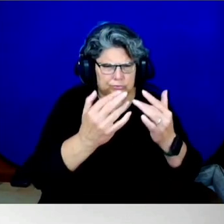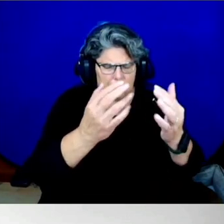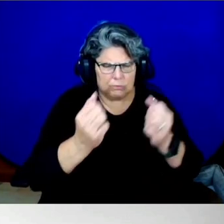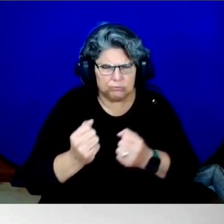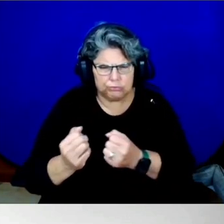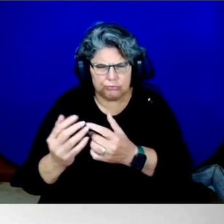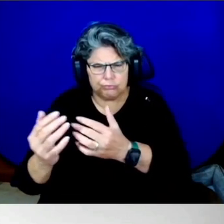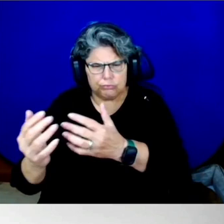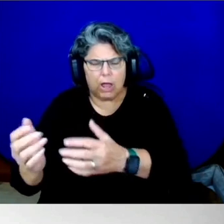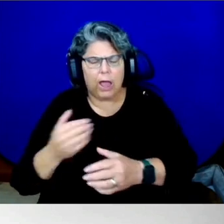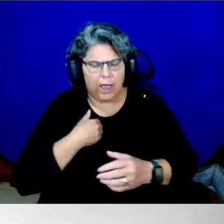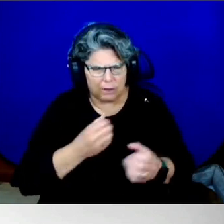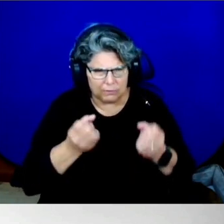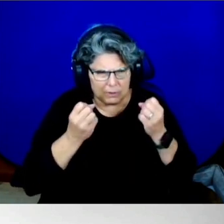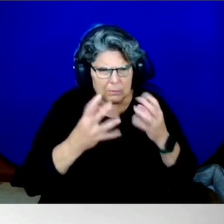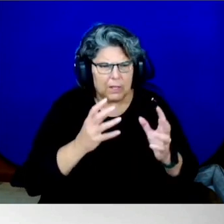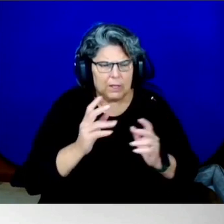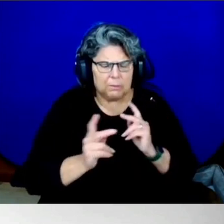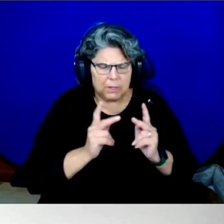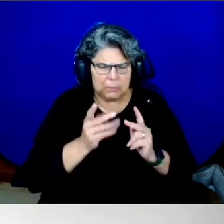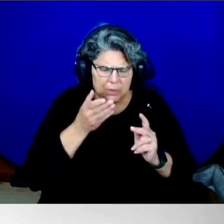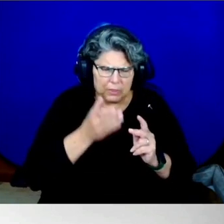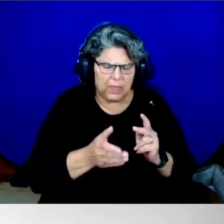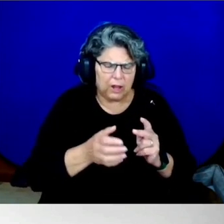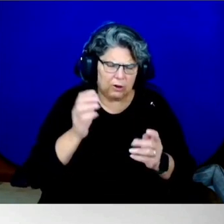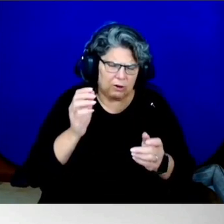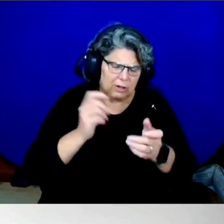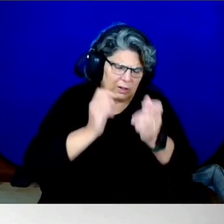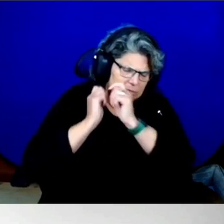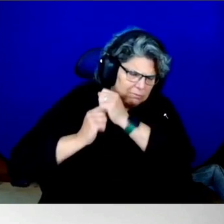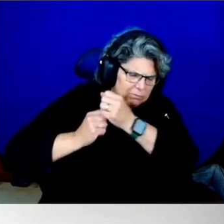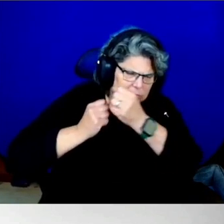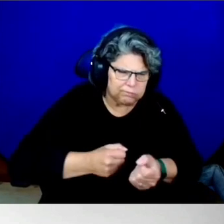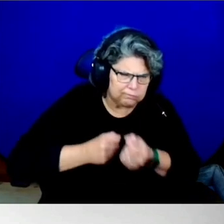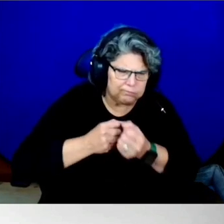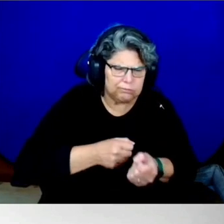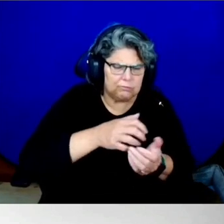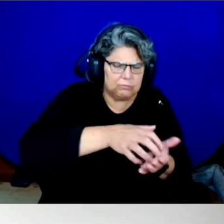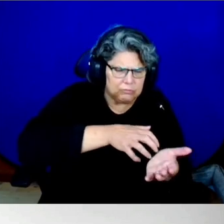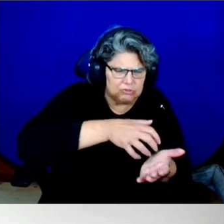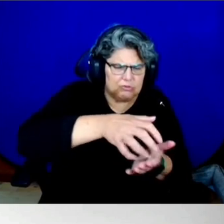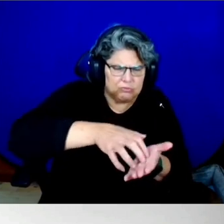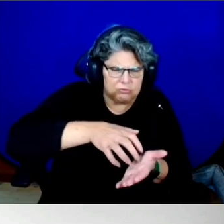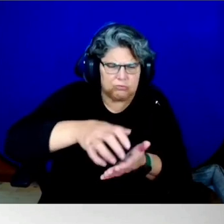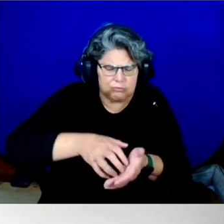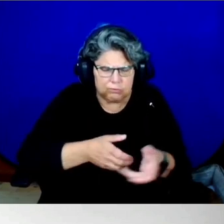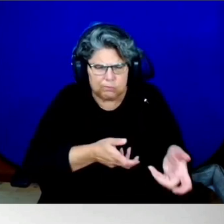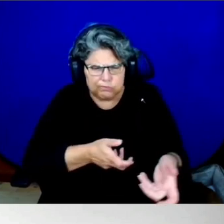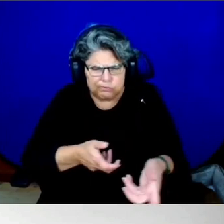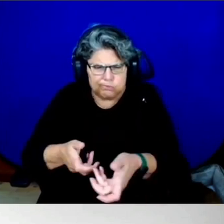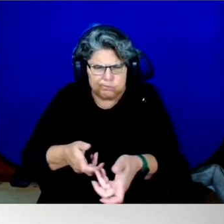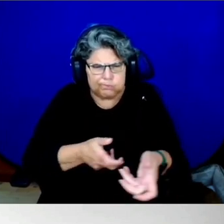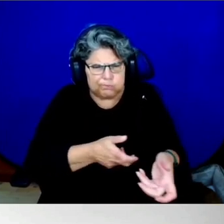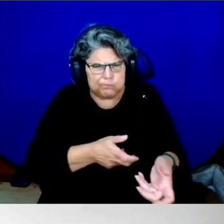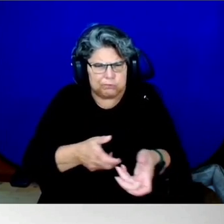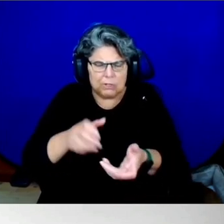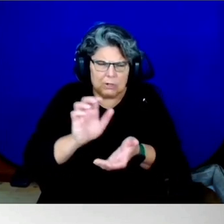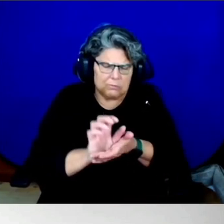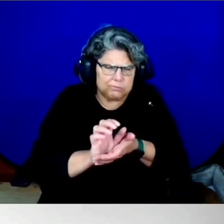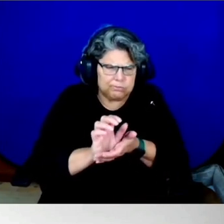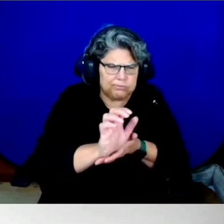hours. A lot of hand crews and bulldozers, and everyone really making a concerted effort to make sure that they could get that line held in